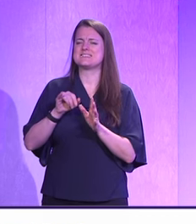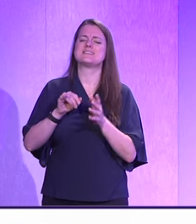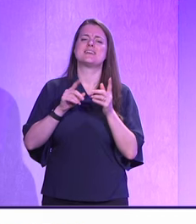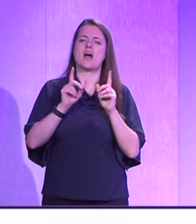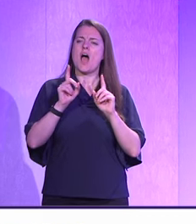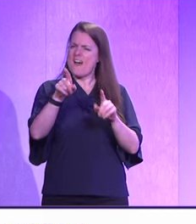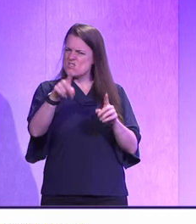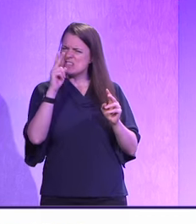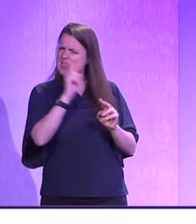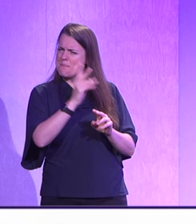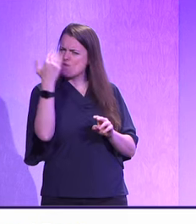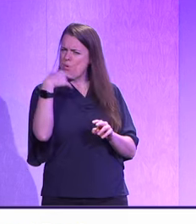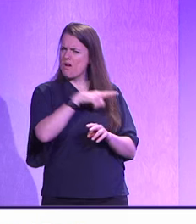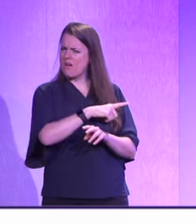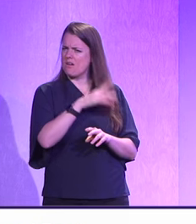already.